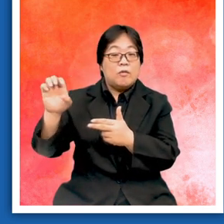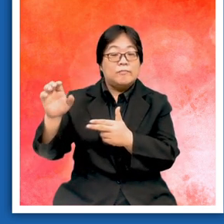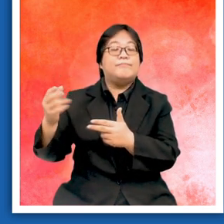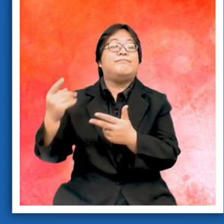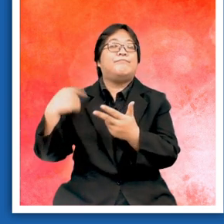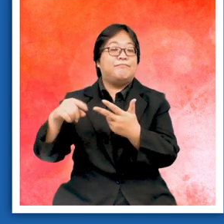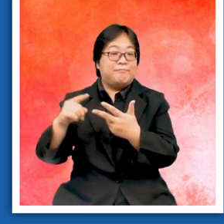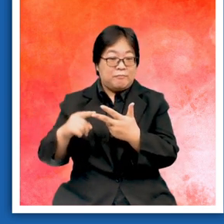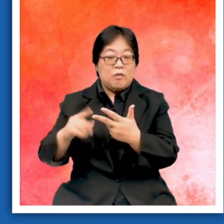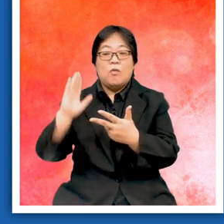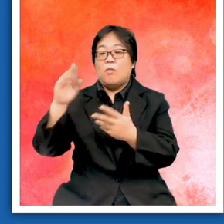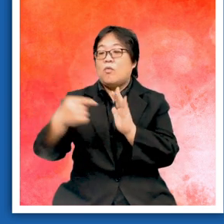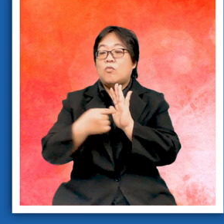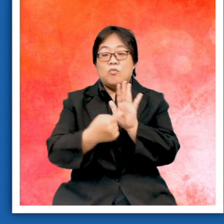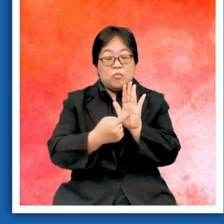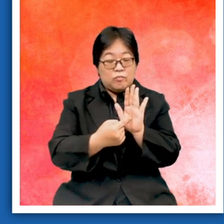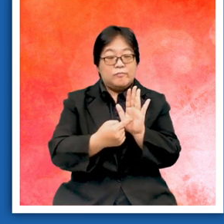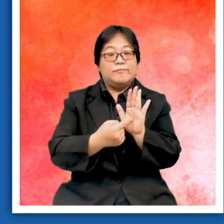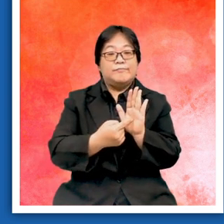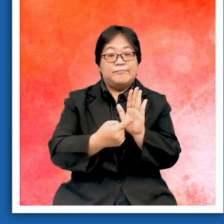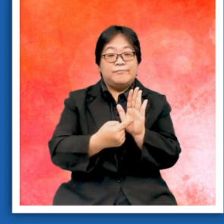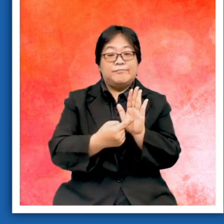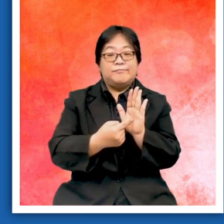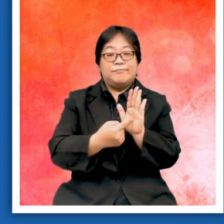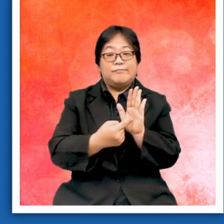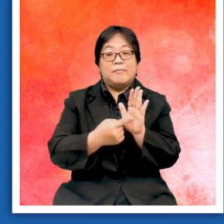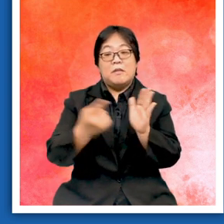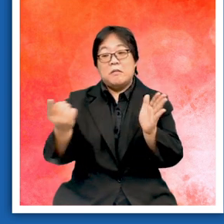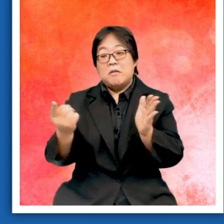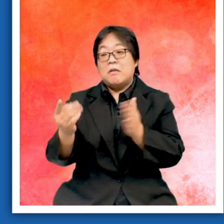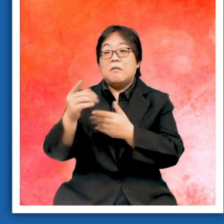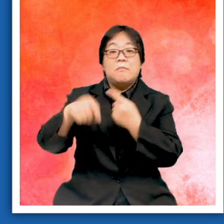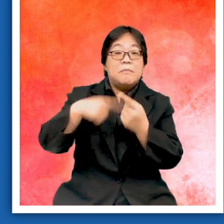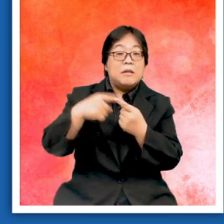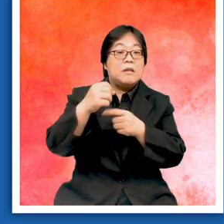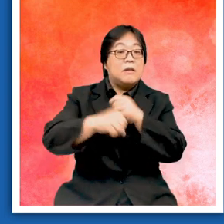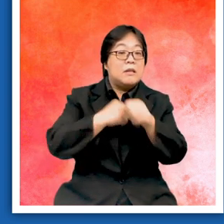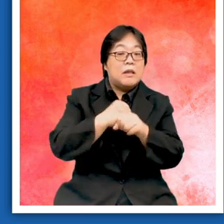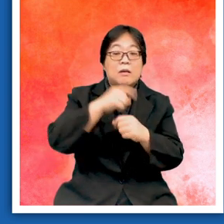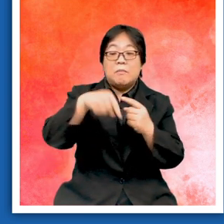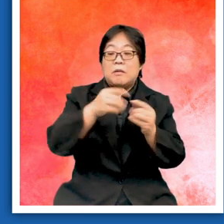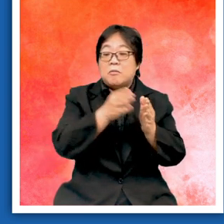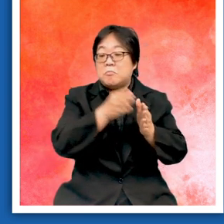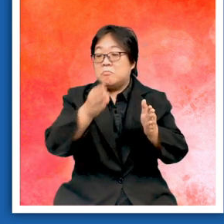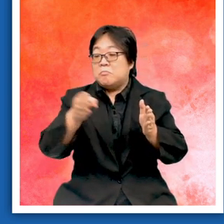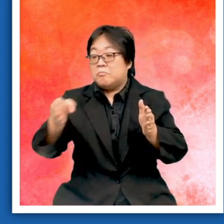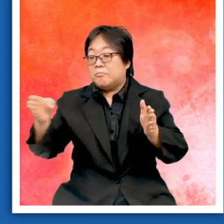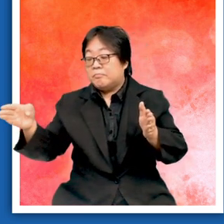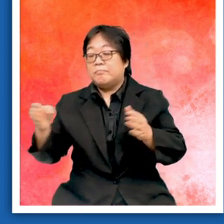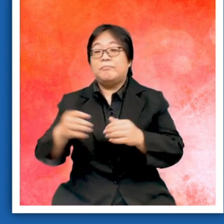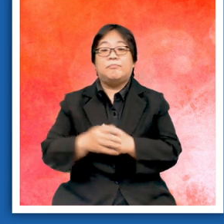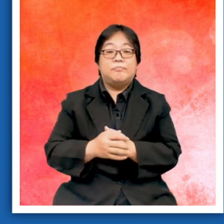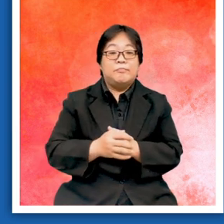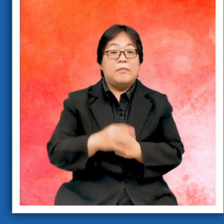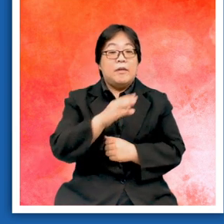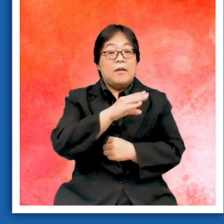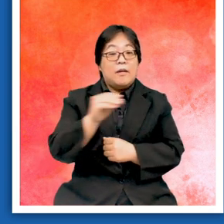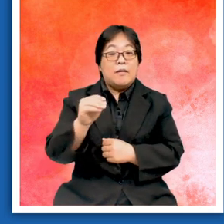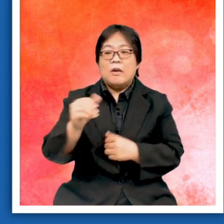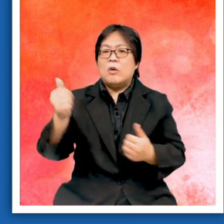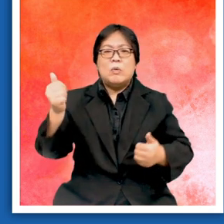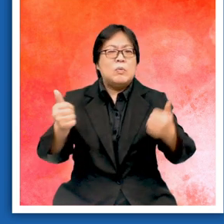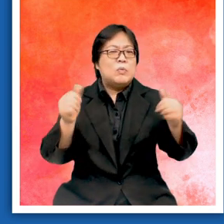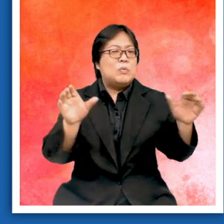also, it will show the session as well as the semester, and also in which